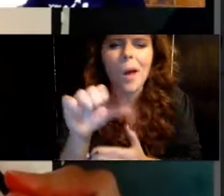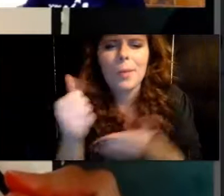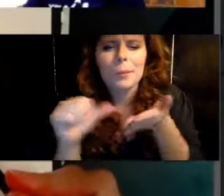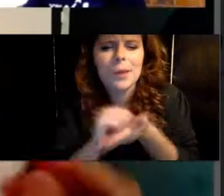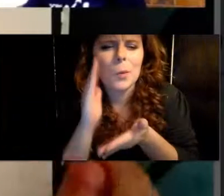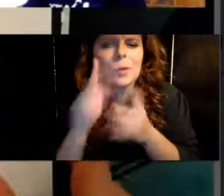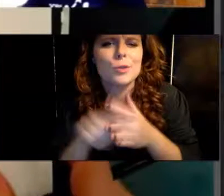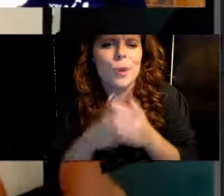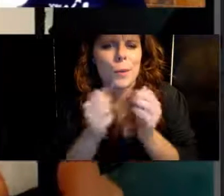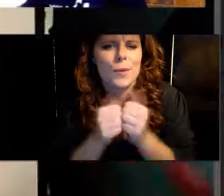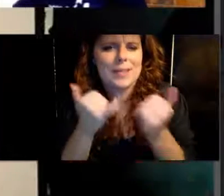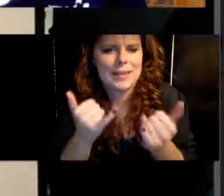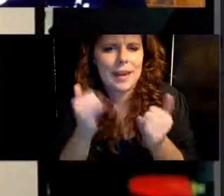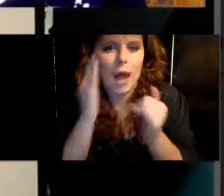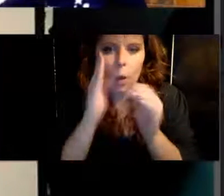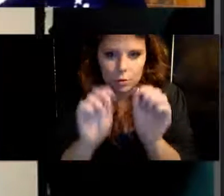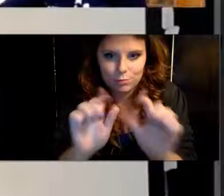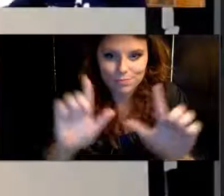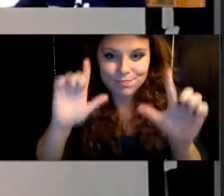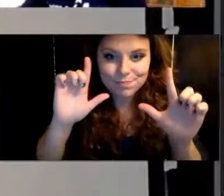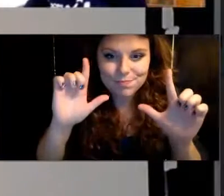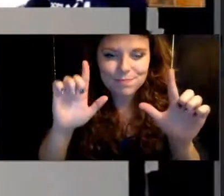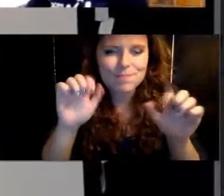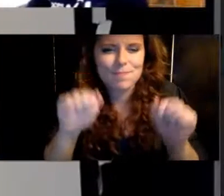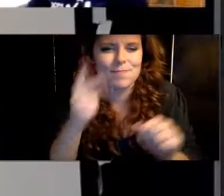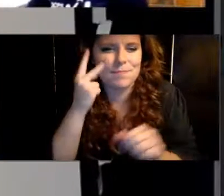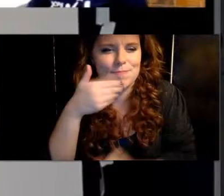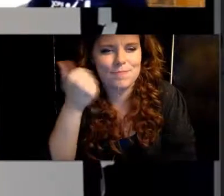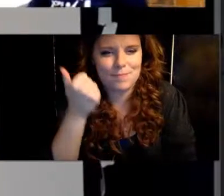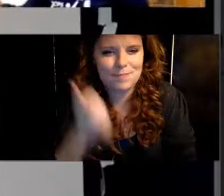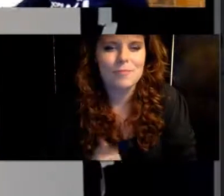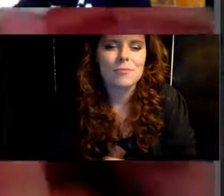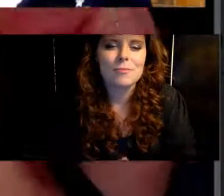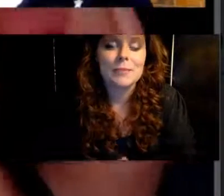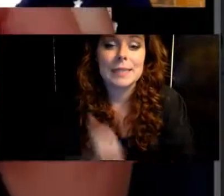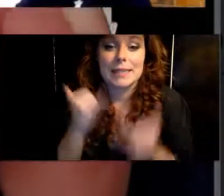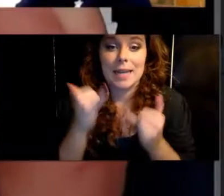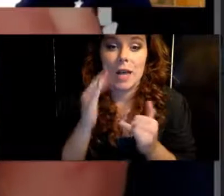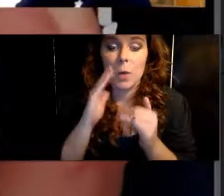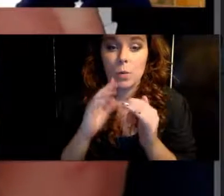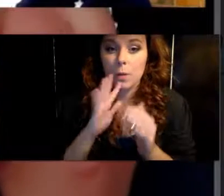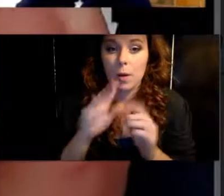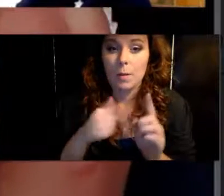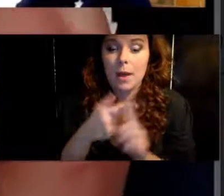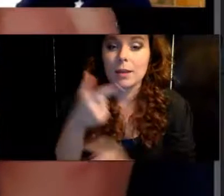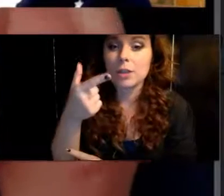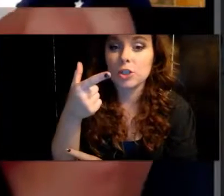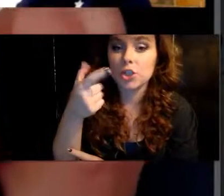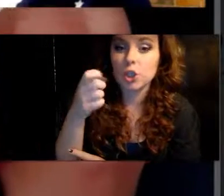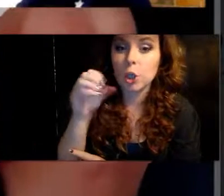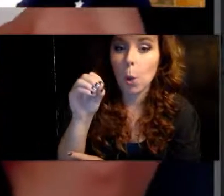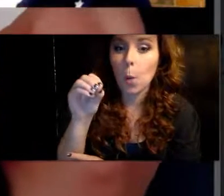going to start with today. So I will zoom in here so you can see a little bit better. Today we're going to talk about